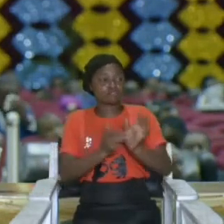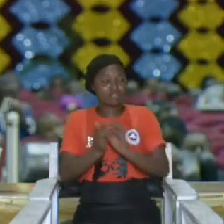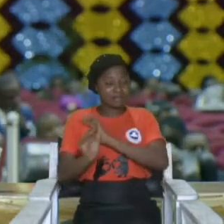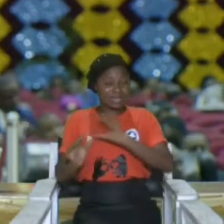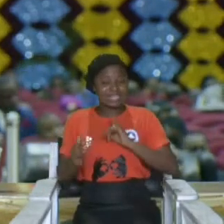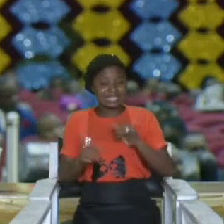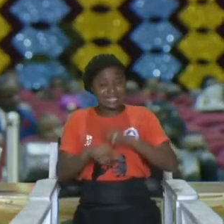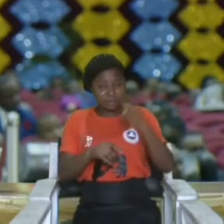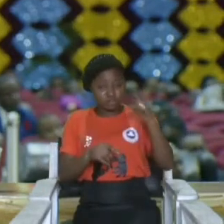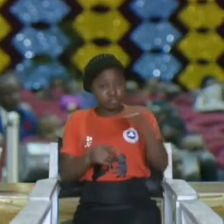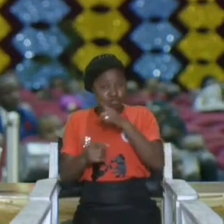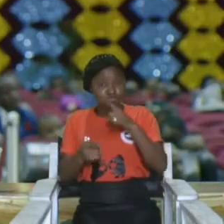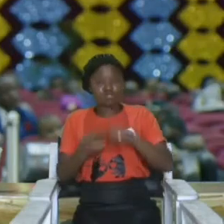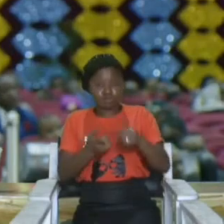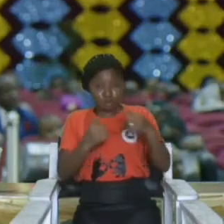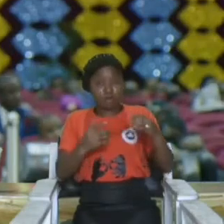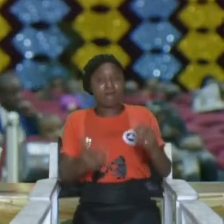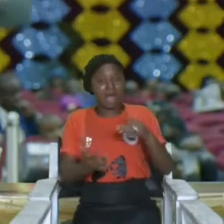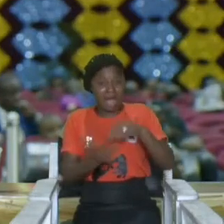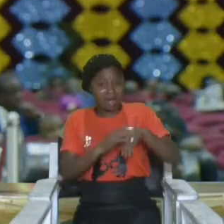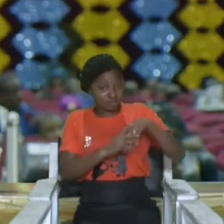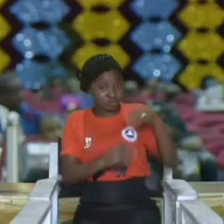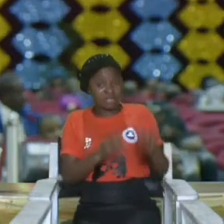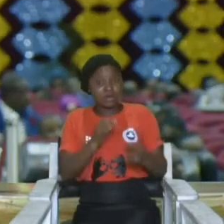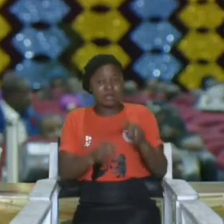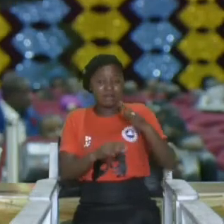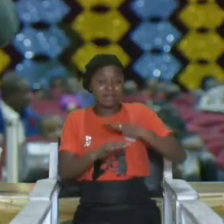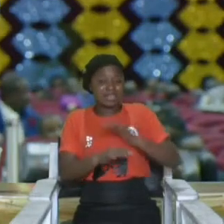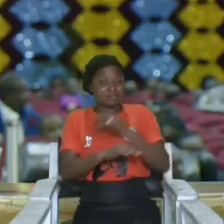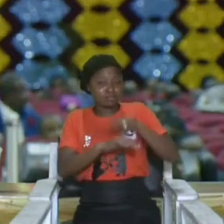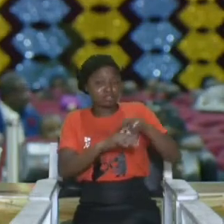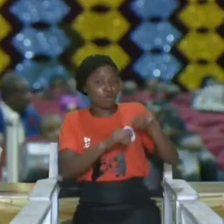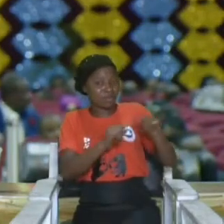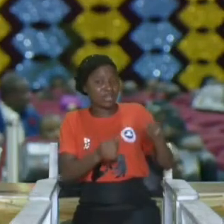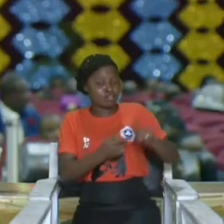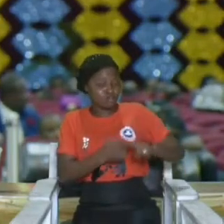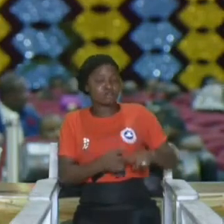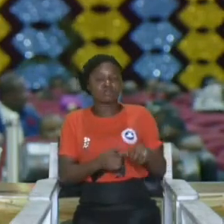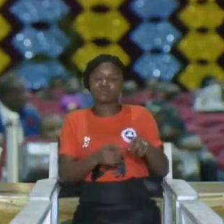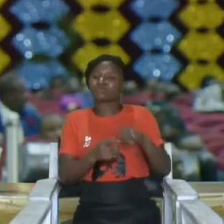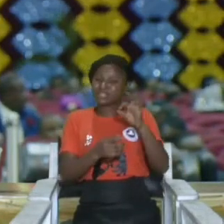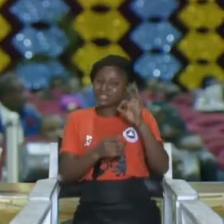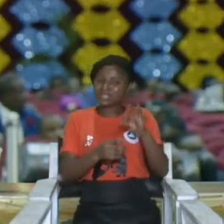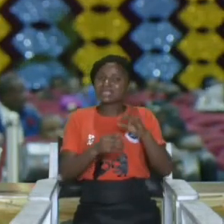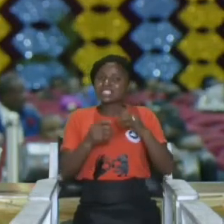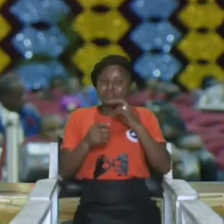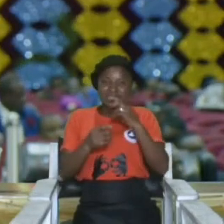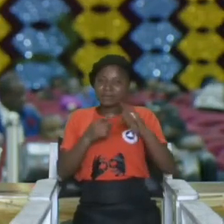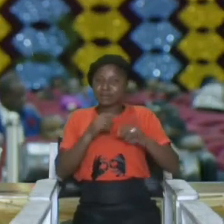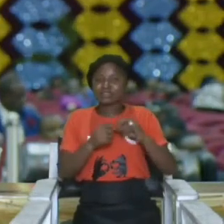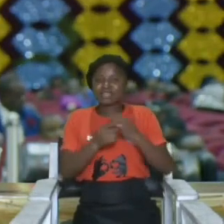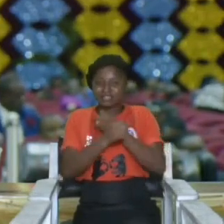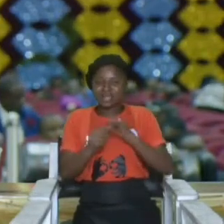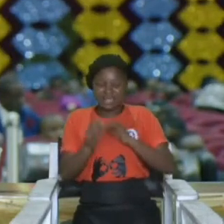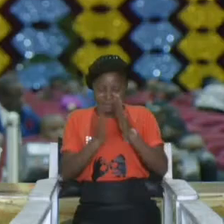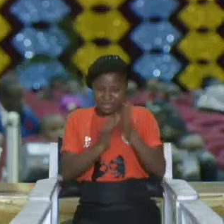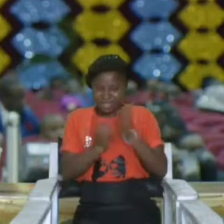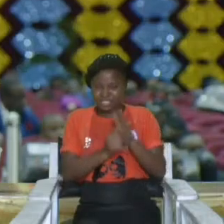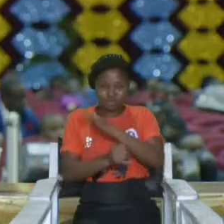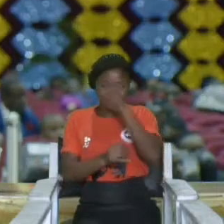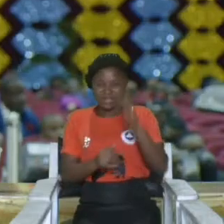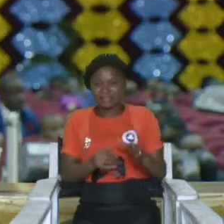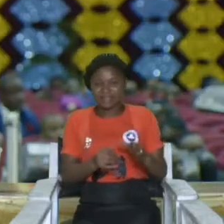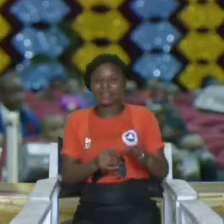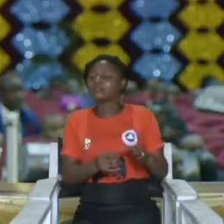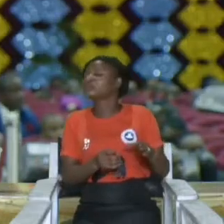out. When our dad is up on this podium and is crying for salvation, do not harden your heart. I pray that in the name of Jesus, you will not harden